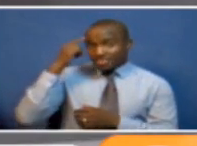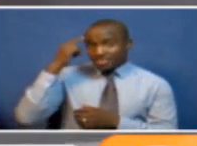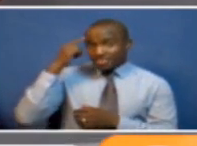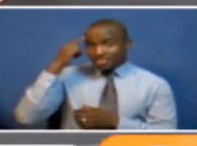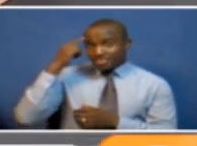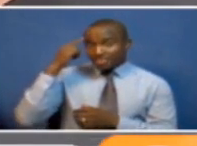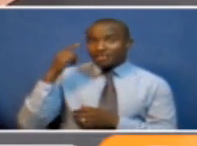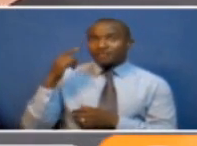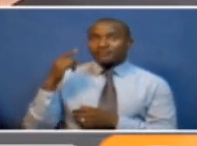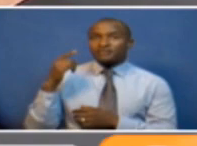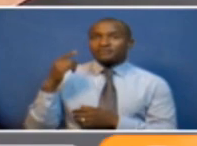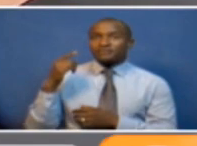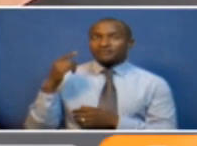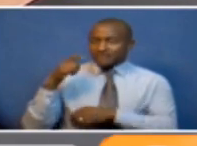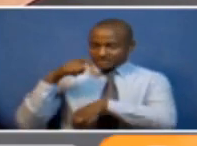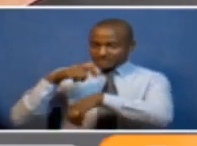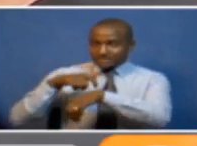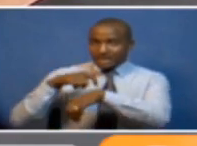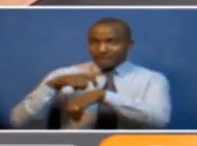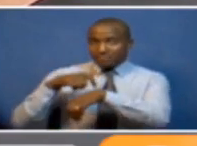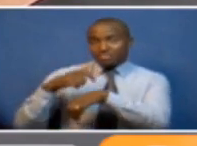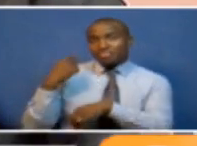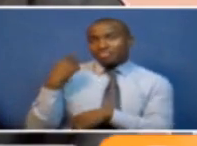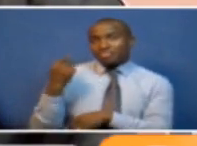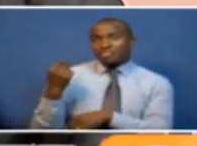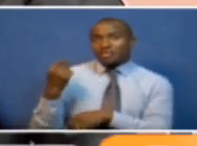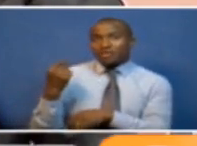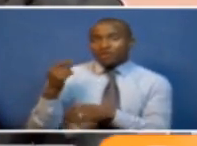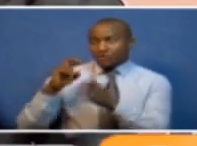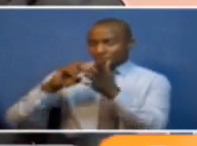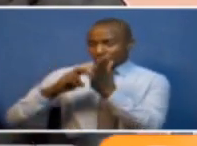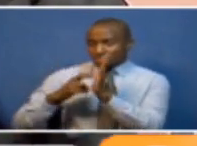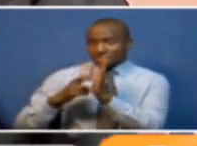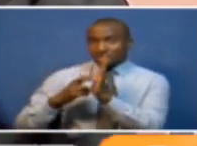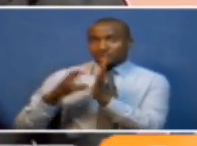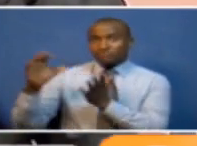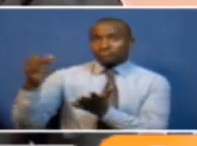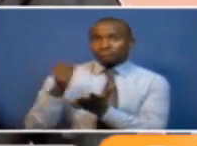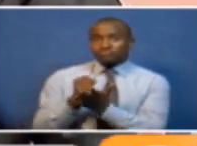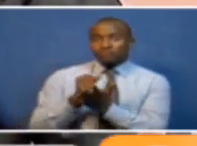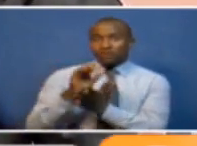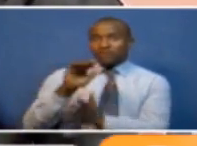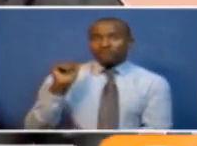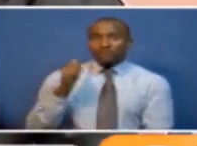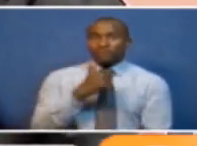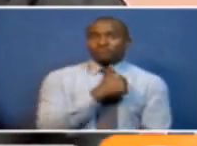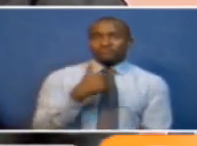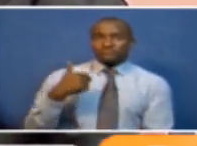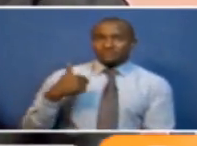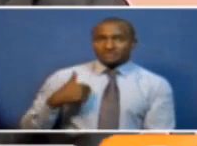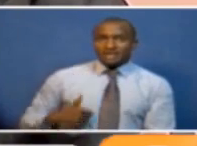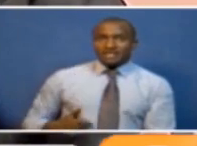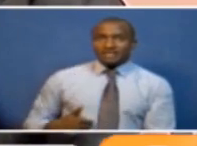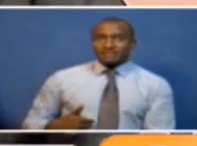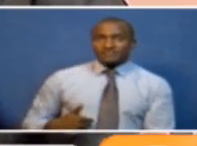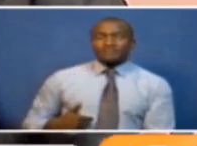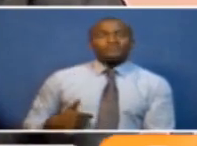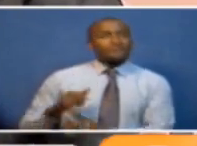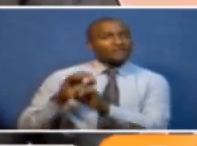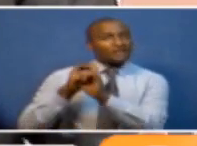when the last contractor was put on board. The Chinese contractor. There was a